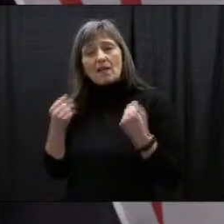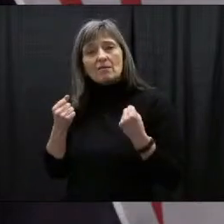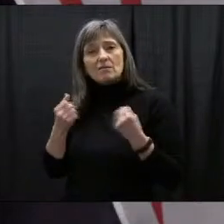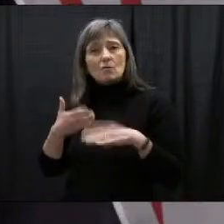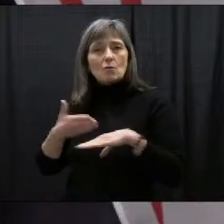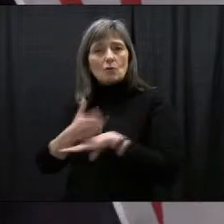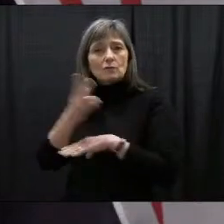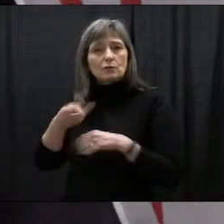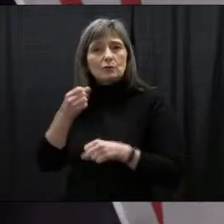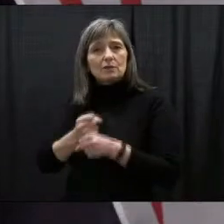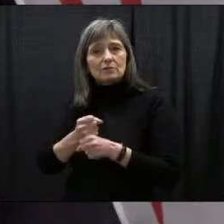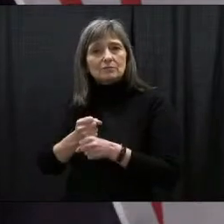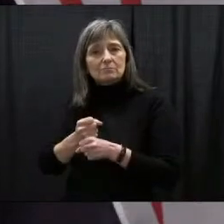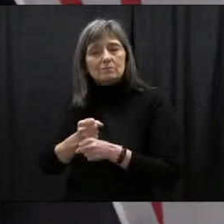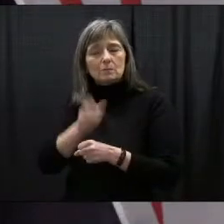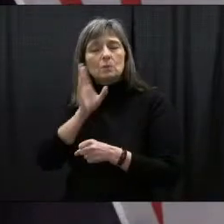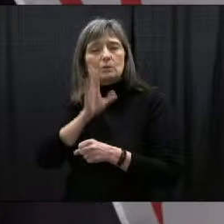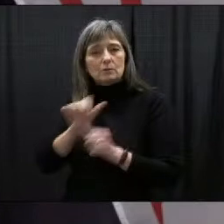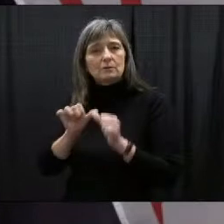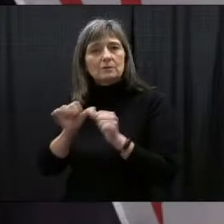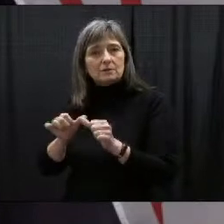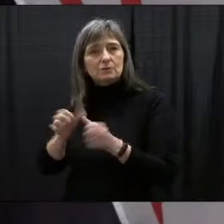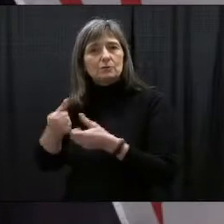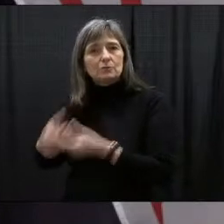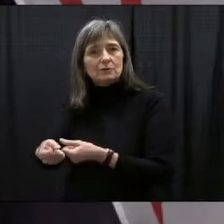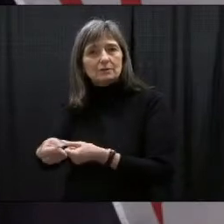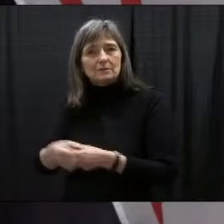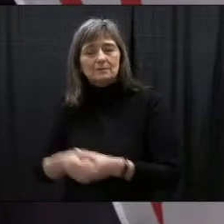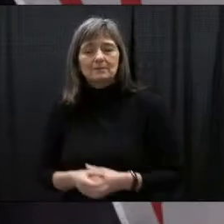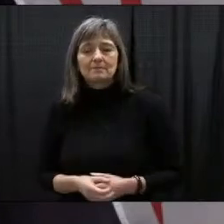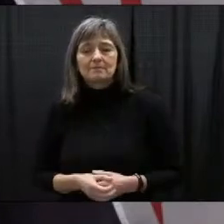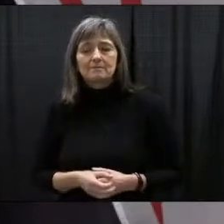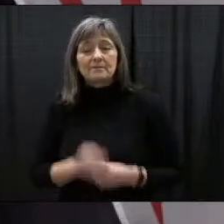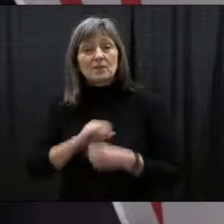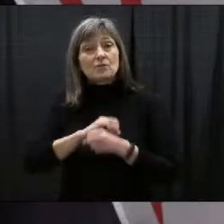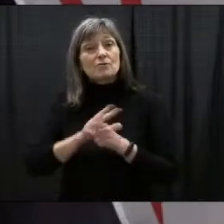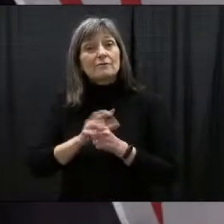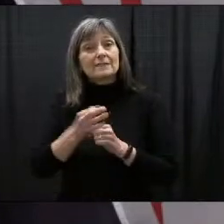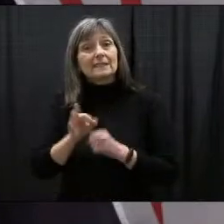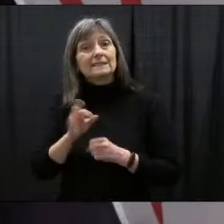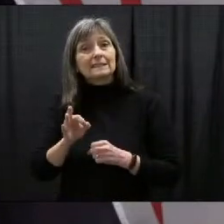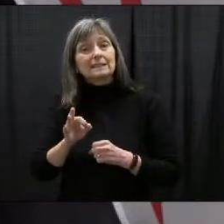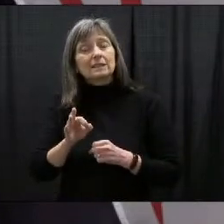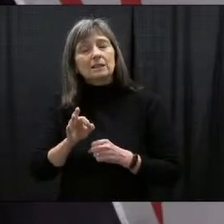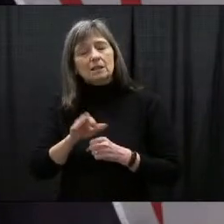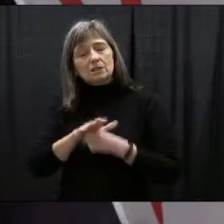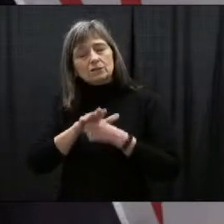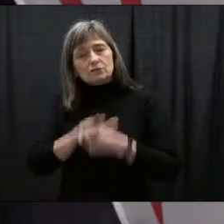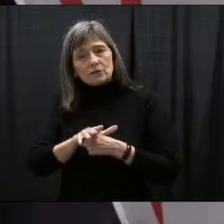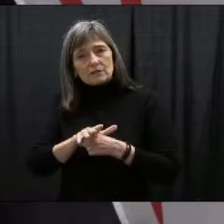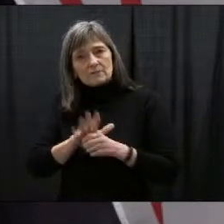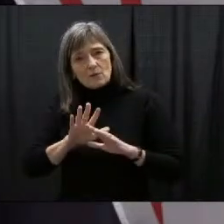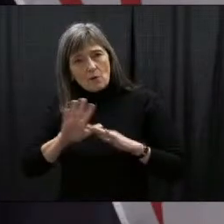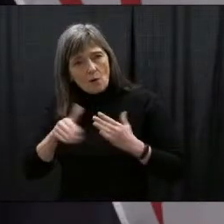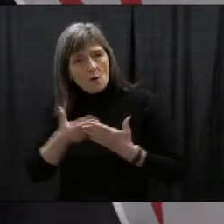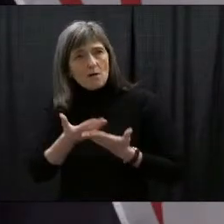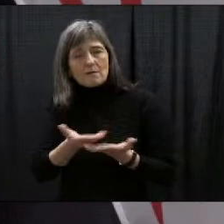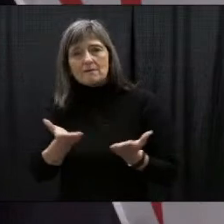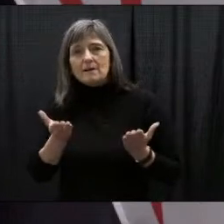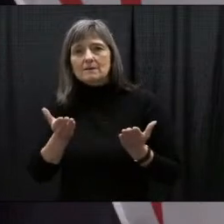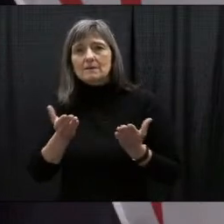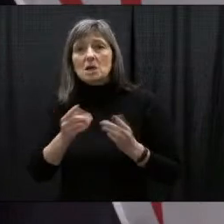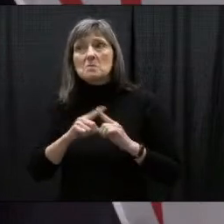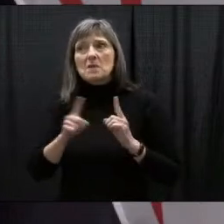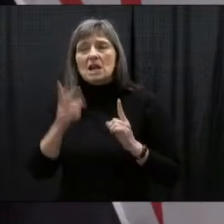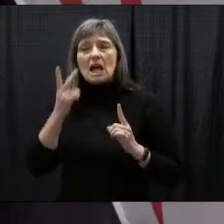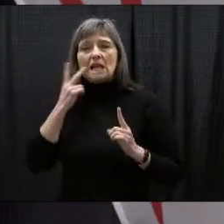continue to trust them now. My friends, COVID-19 has taken a toll on all of us, but the light at the end of the tunnel is